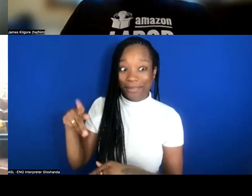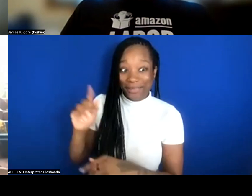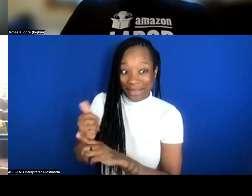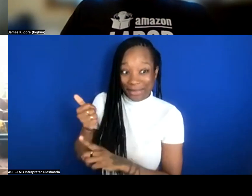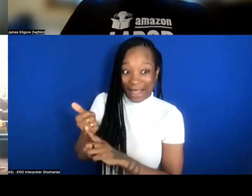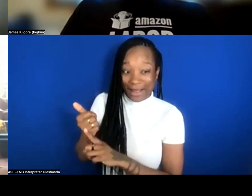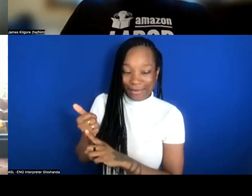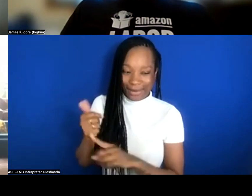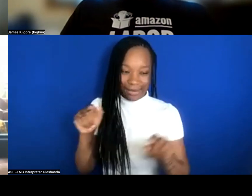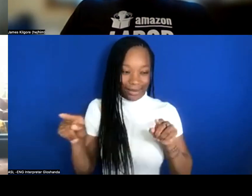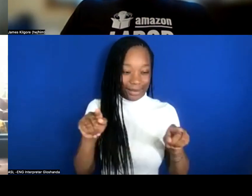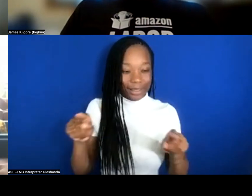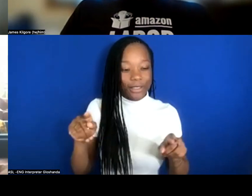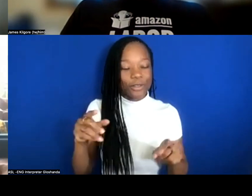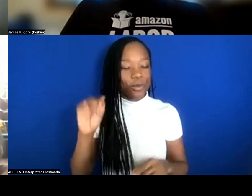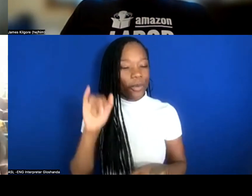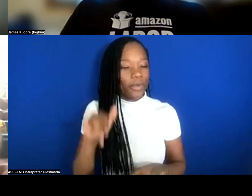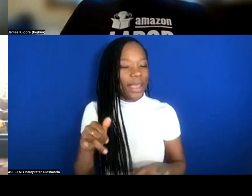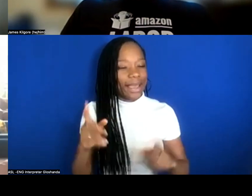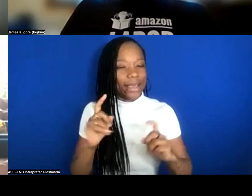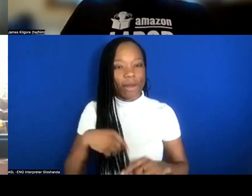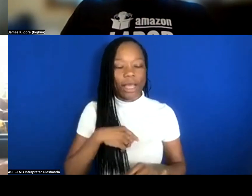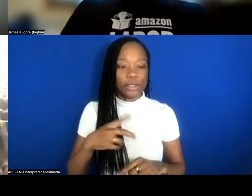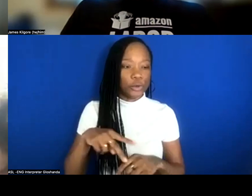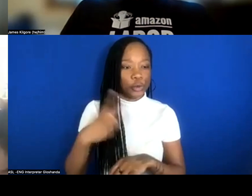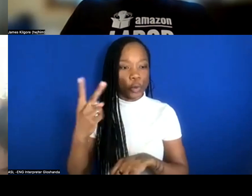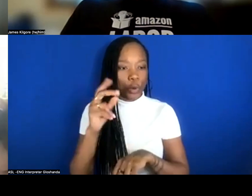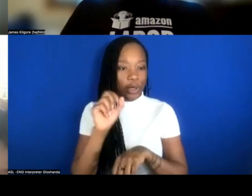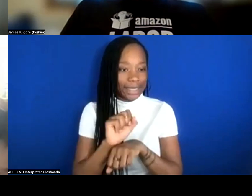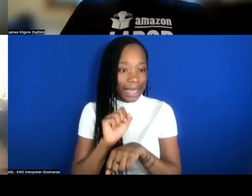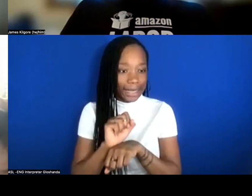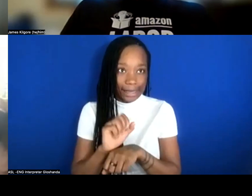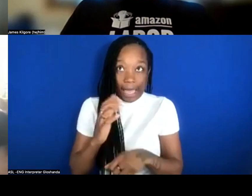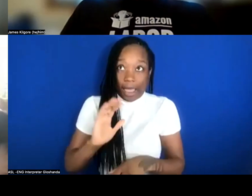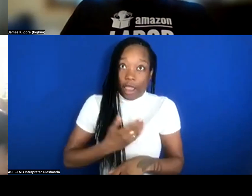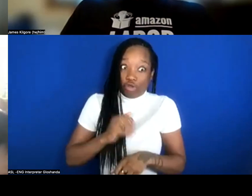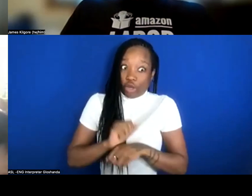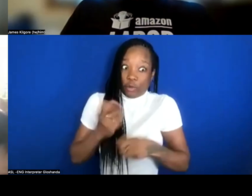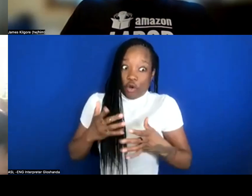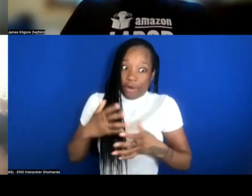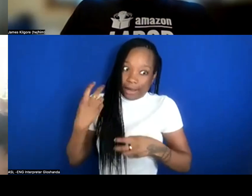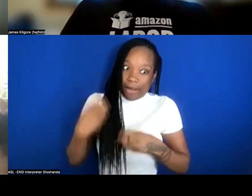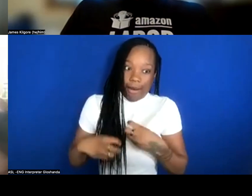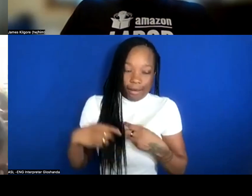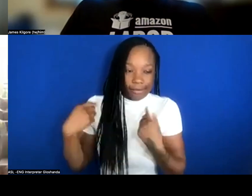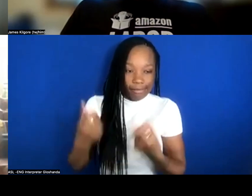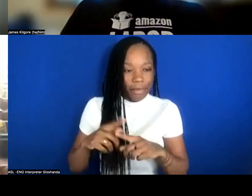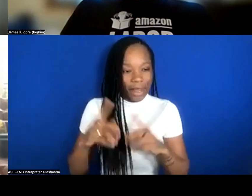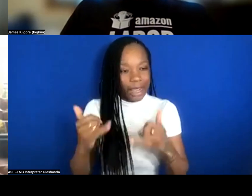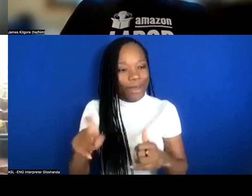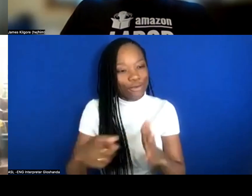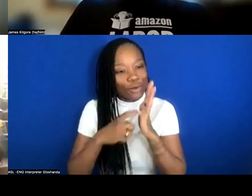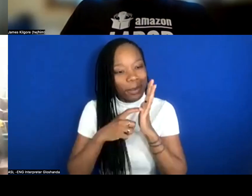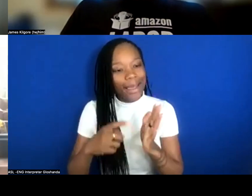that gives us the kind of dual task, like our job wasn't hard enough, to have to both demand policy, but